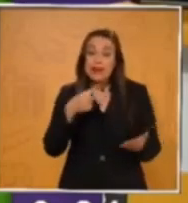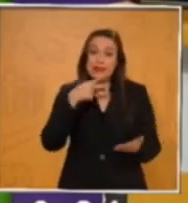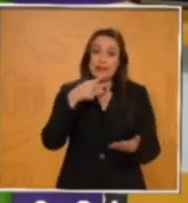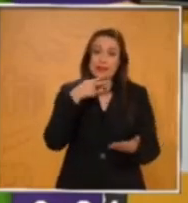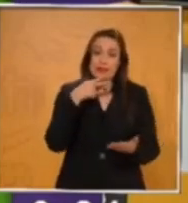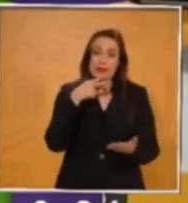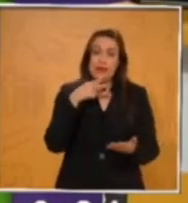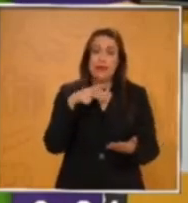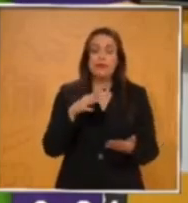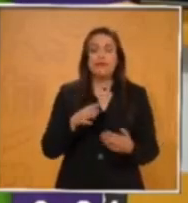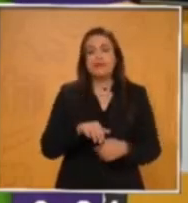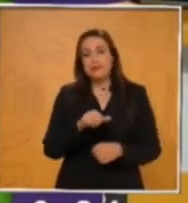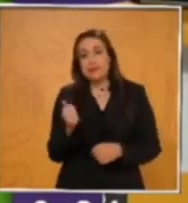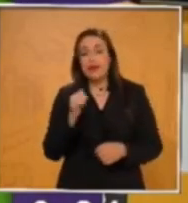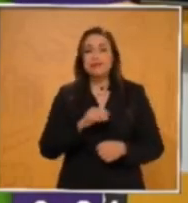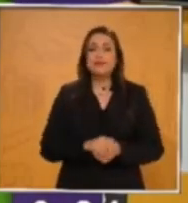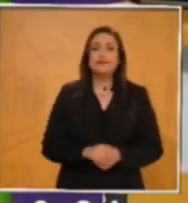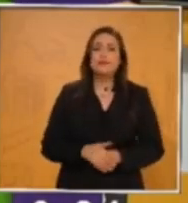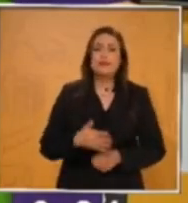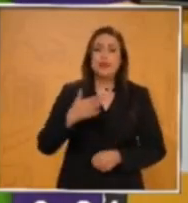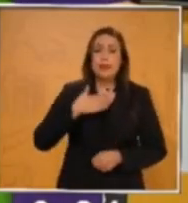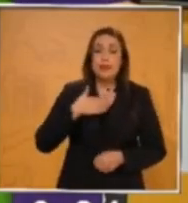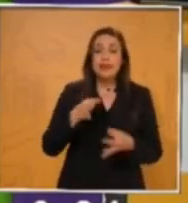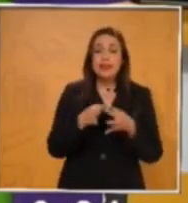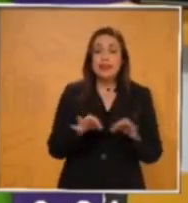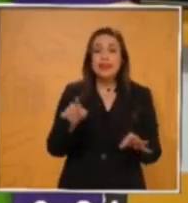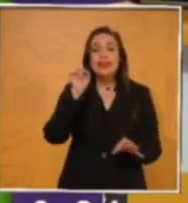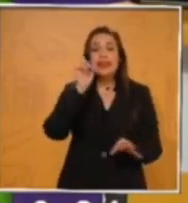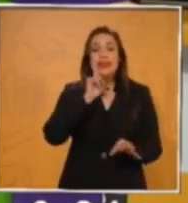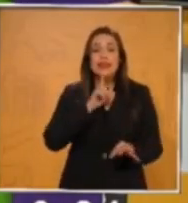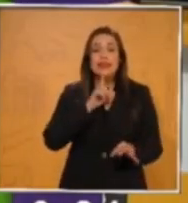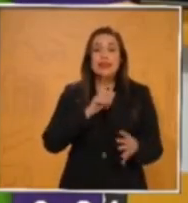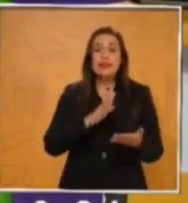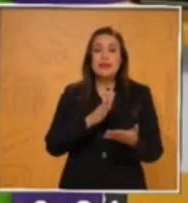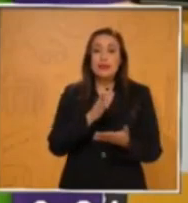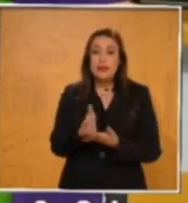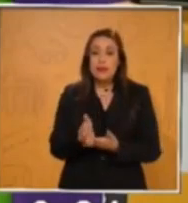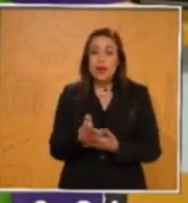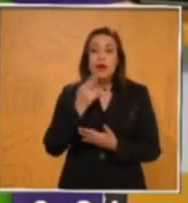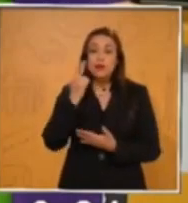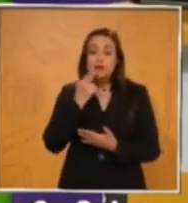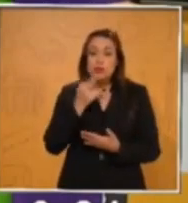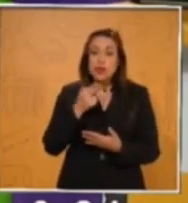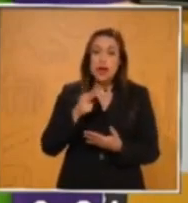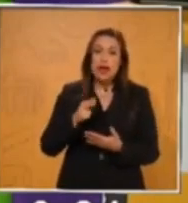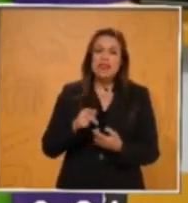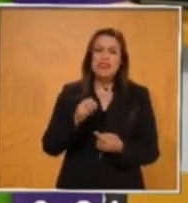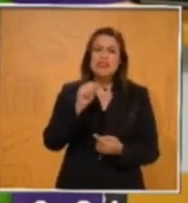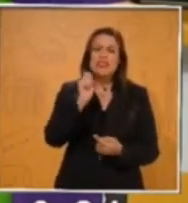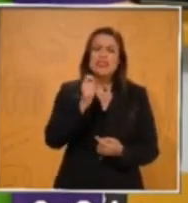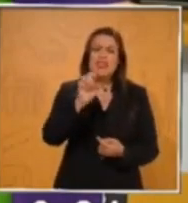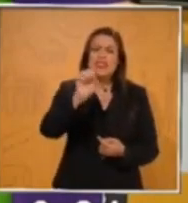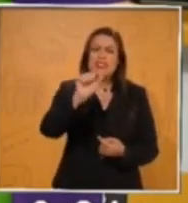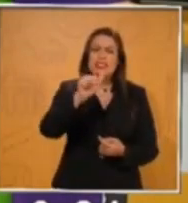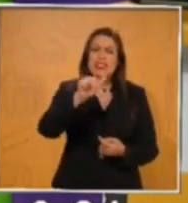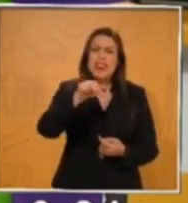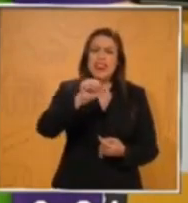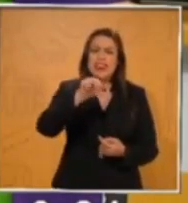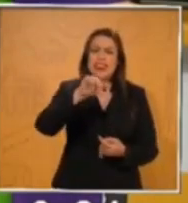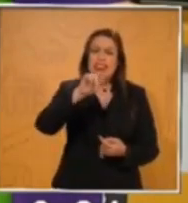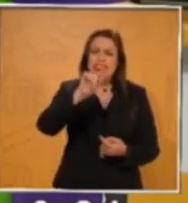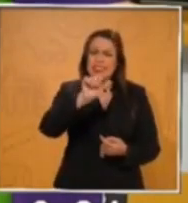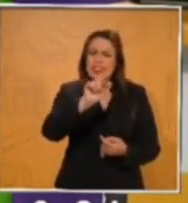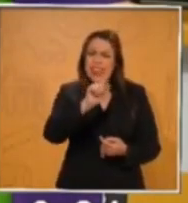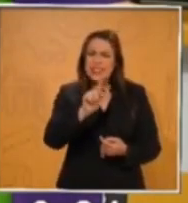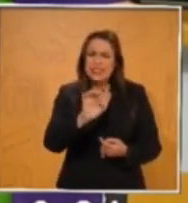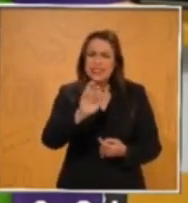My aunt bought some hand sanitizer. What is a sanitizer? The one that I used to